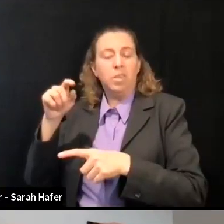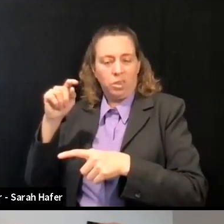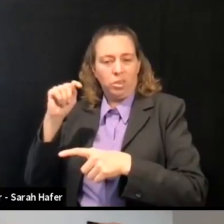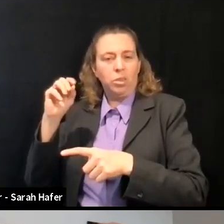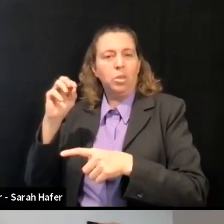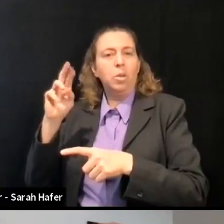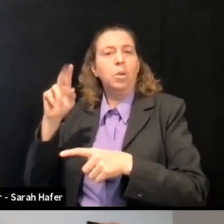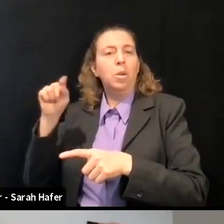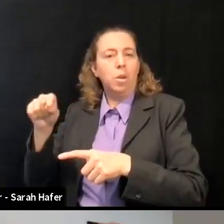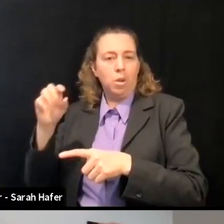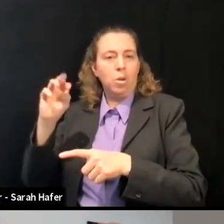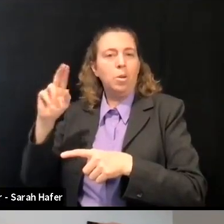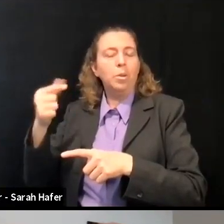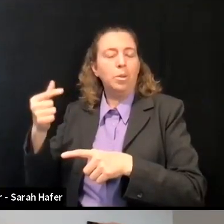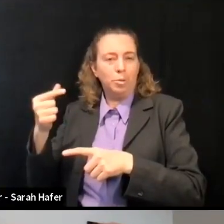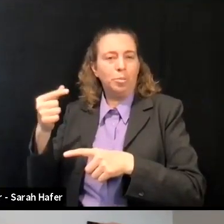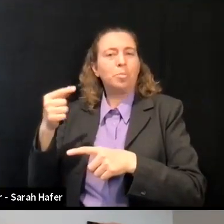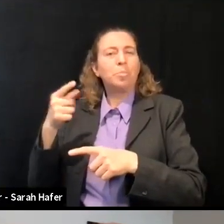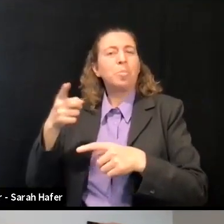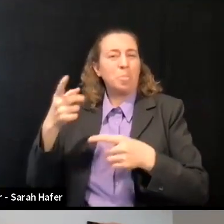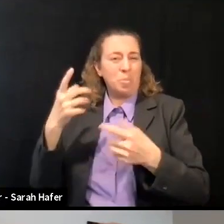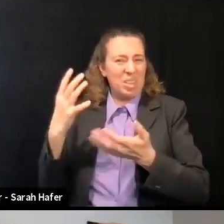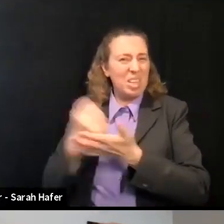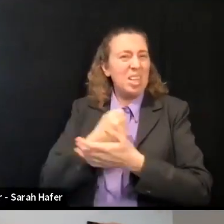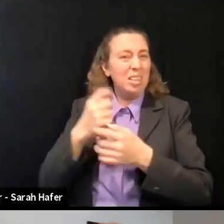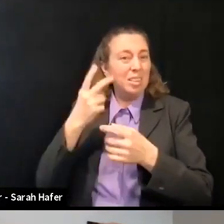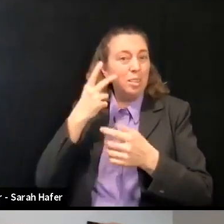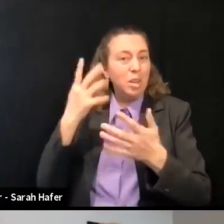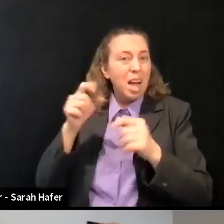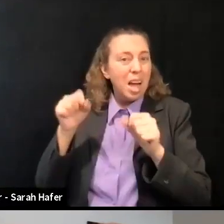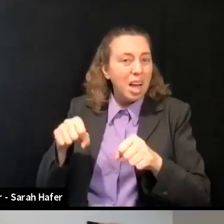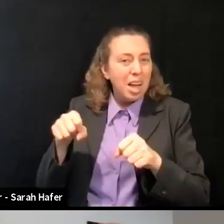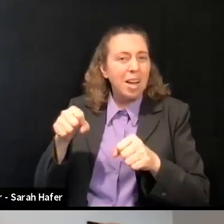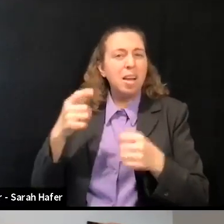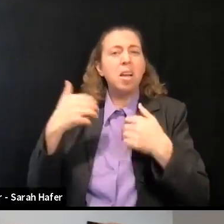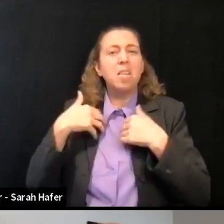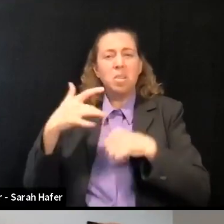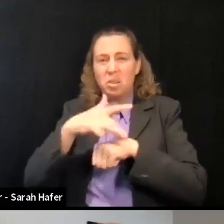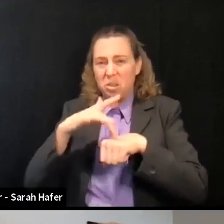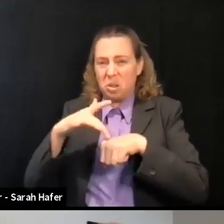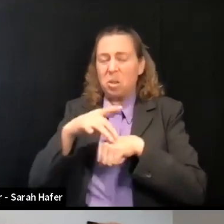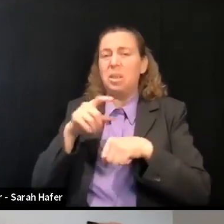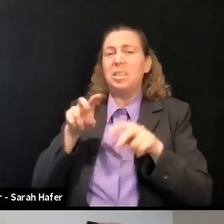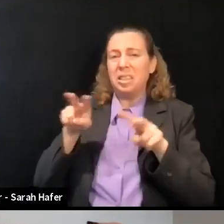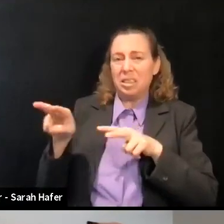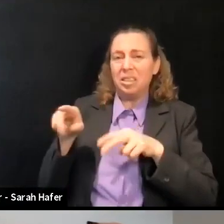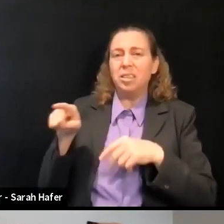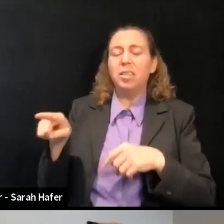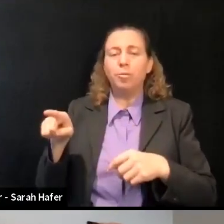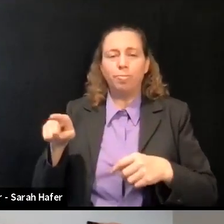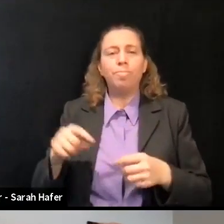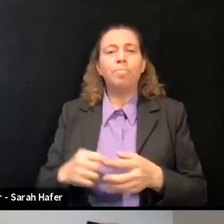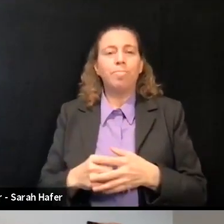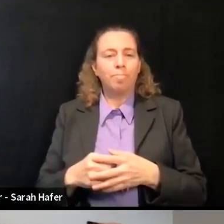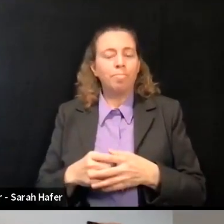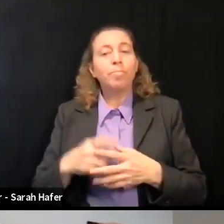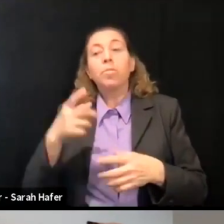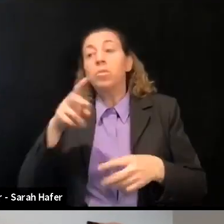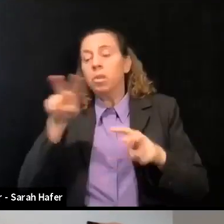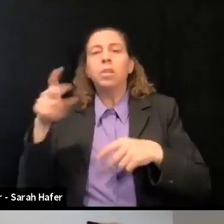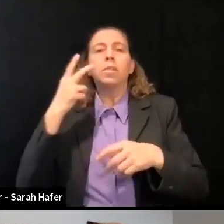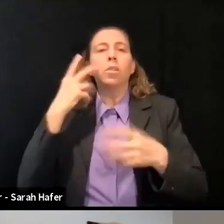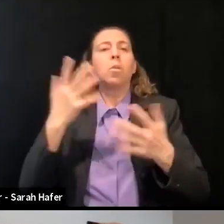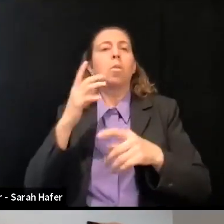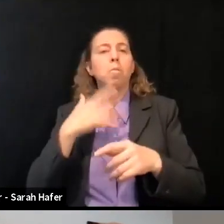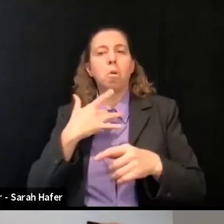masfuertesoregon.org and look at some of the resources there. There are resources that are specifically curated for individuals with